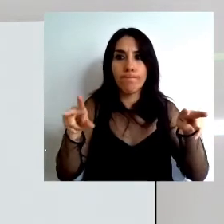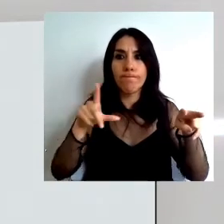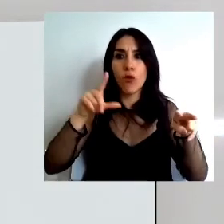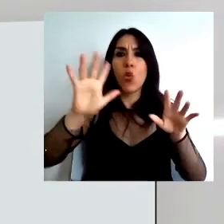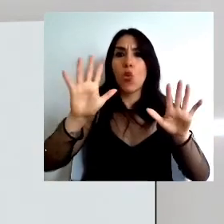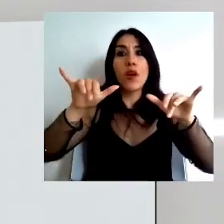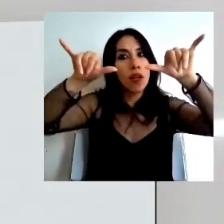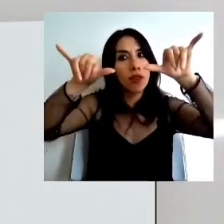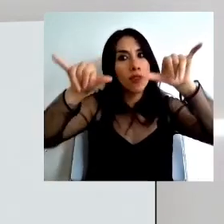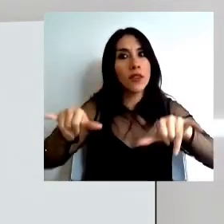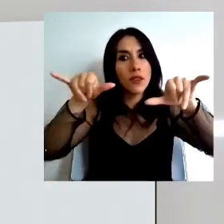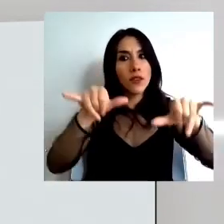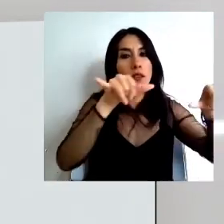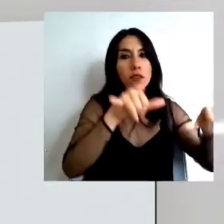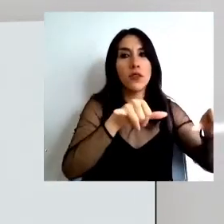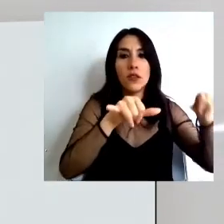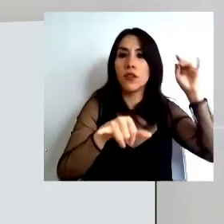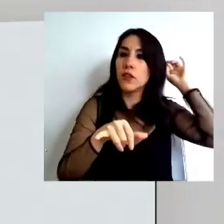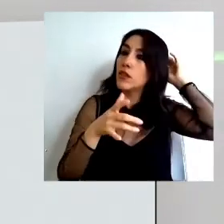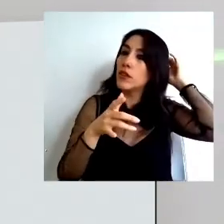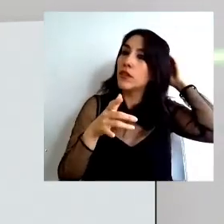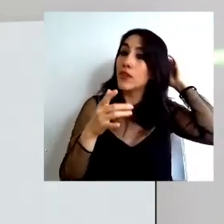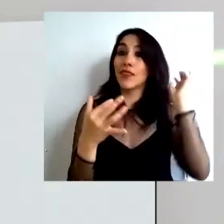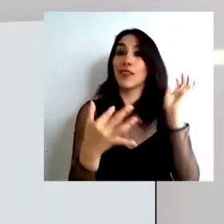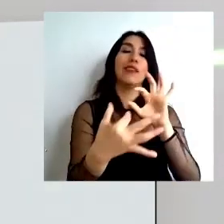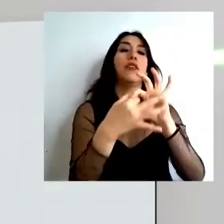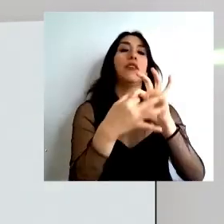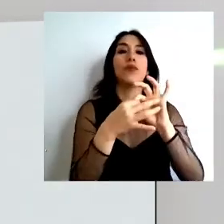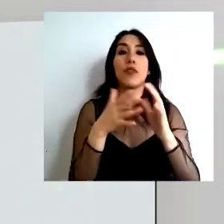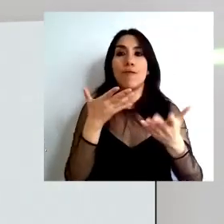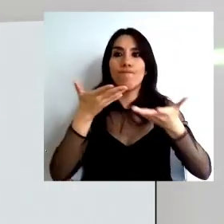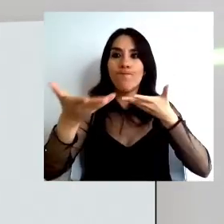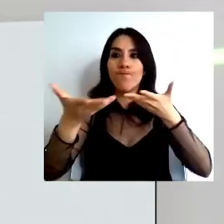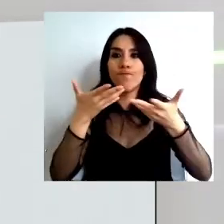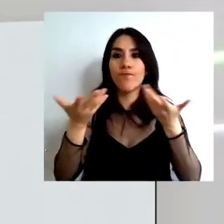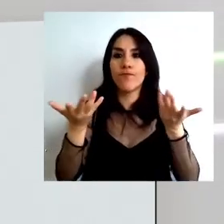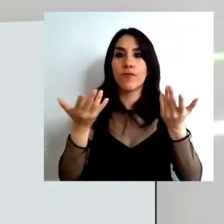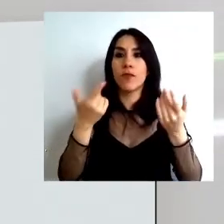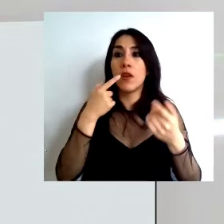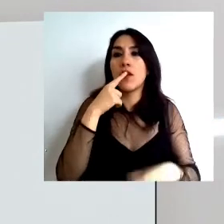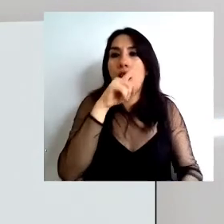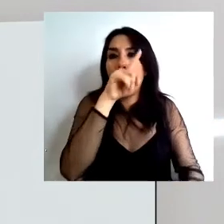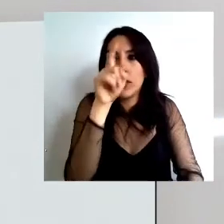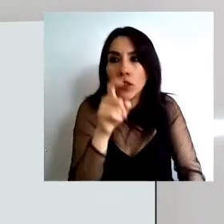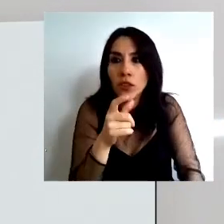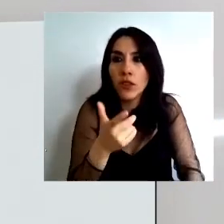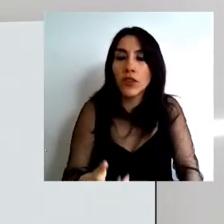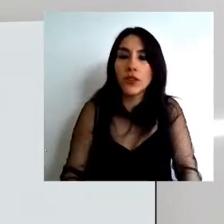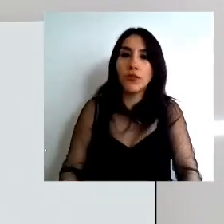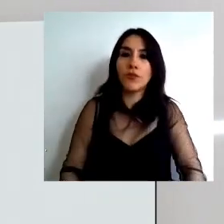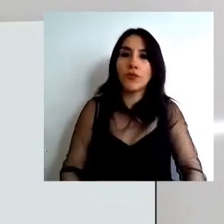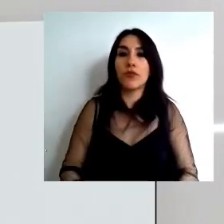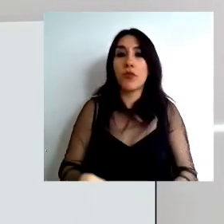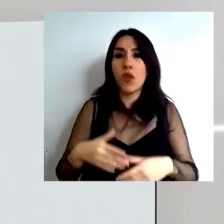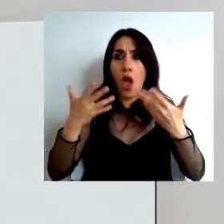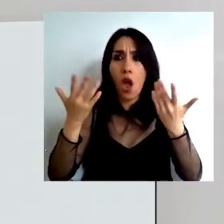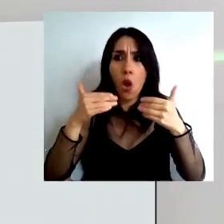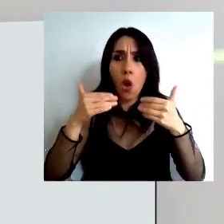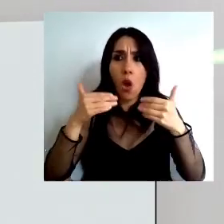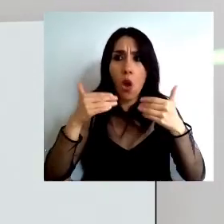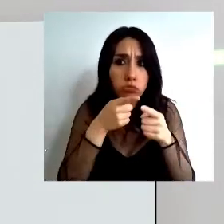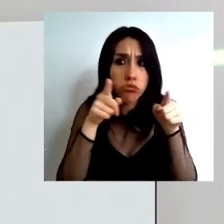on how do you still make sure that you're achieving the impact you want to achieve? Are